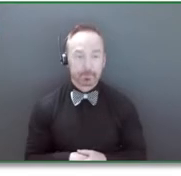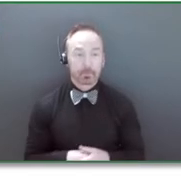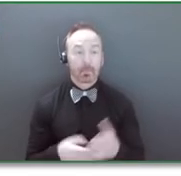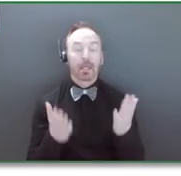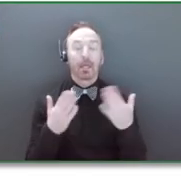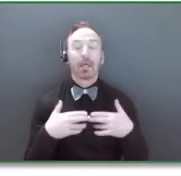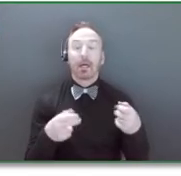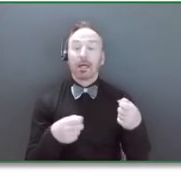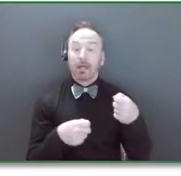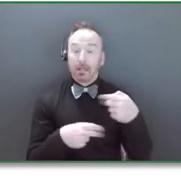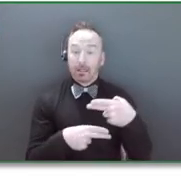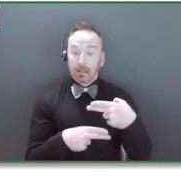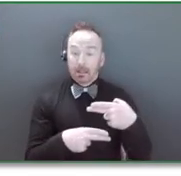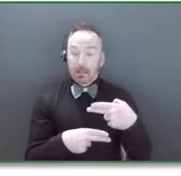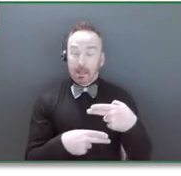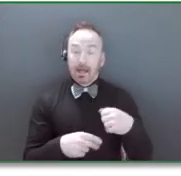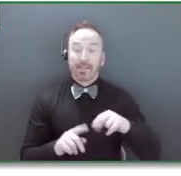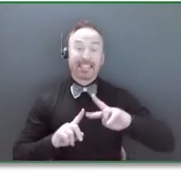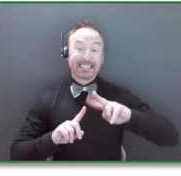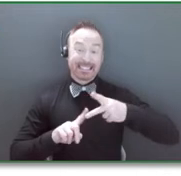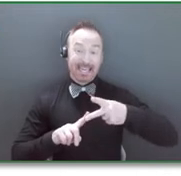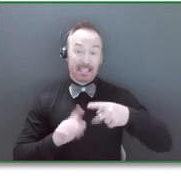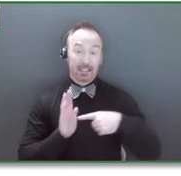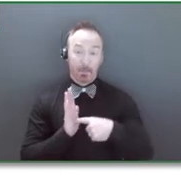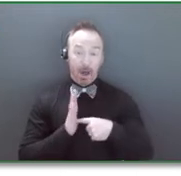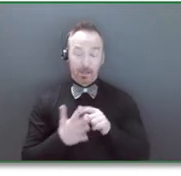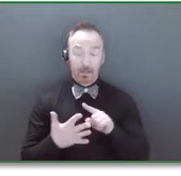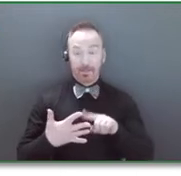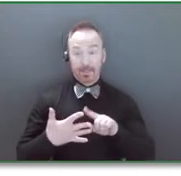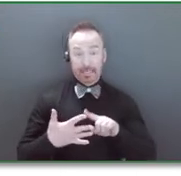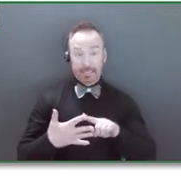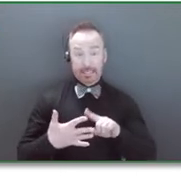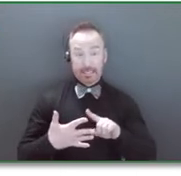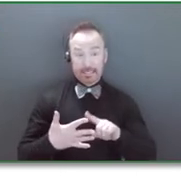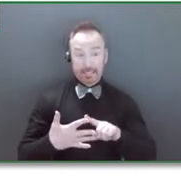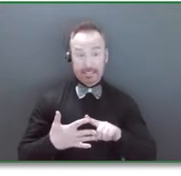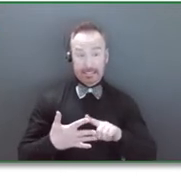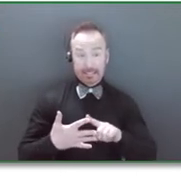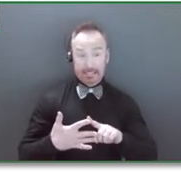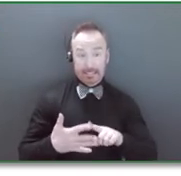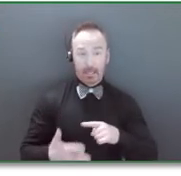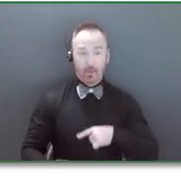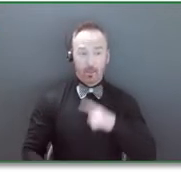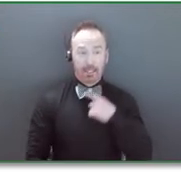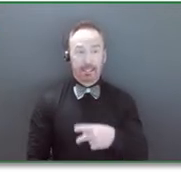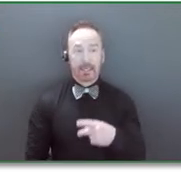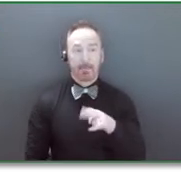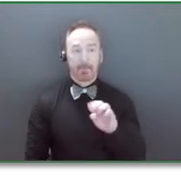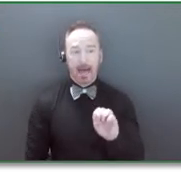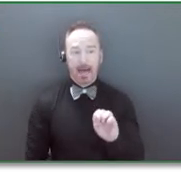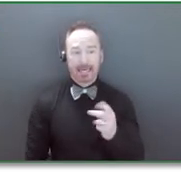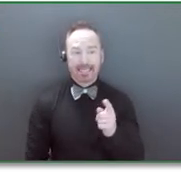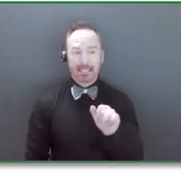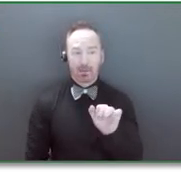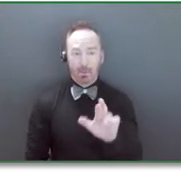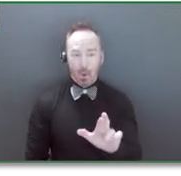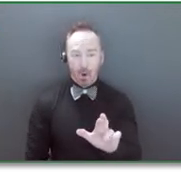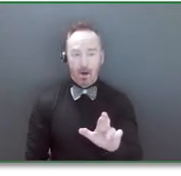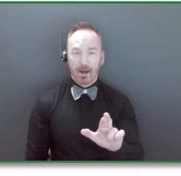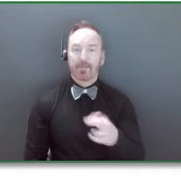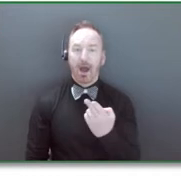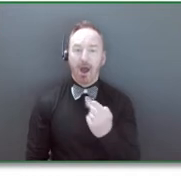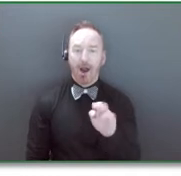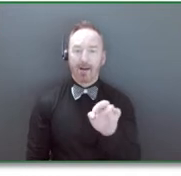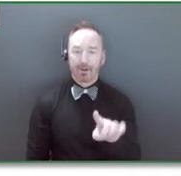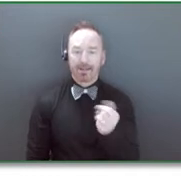The second model we drew upon was from Pine and Gilmore's 1999 Harvard Business Review article on the experience